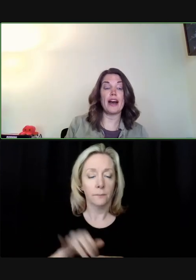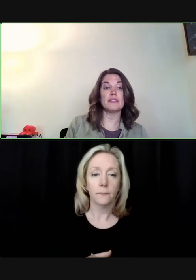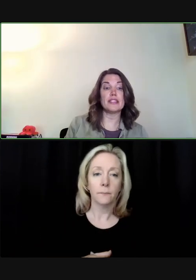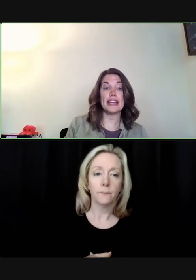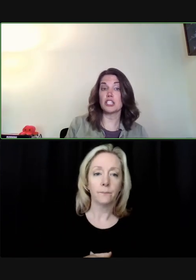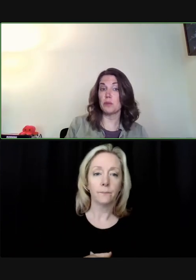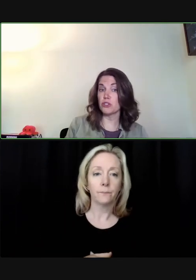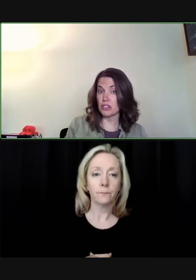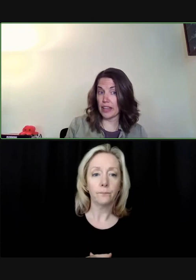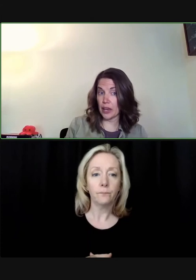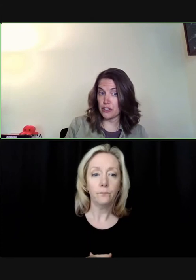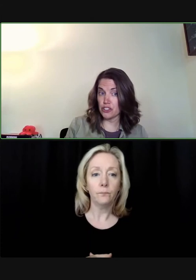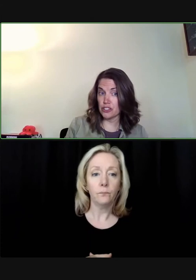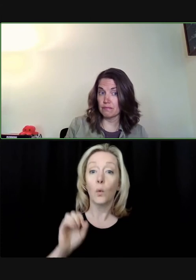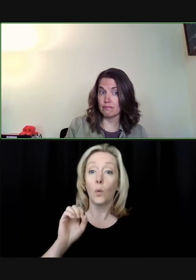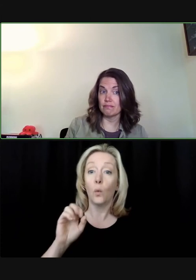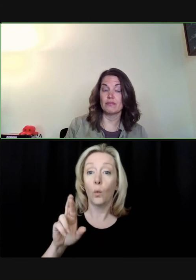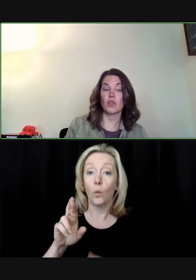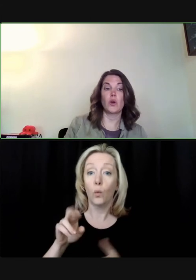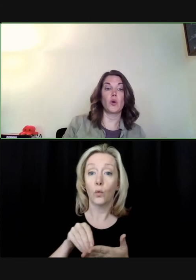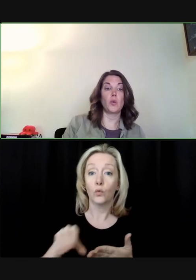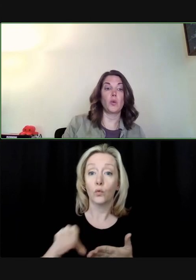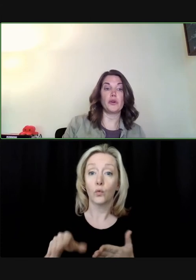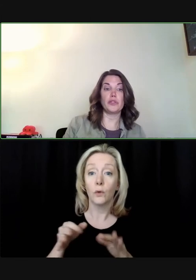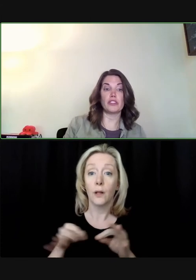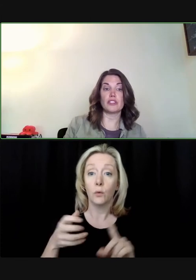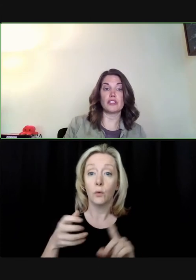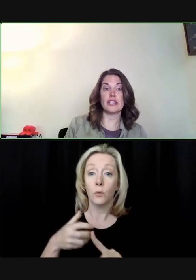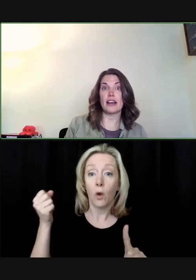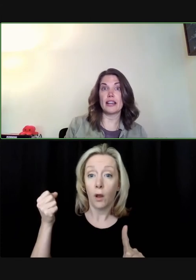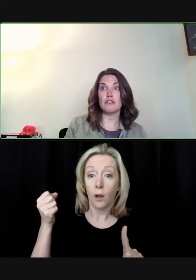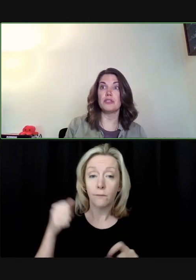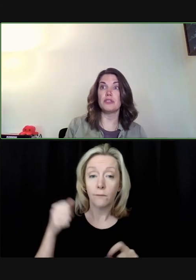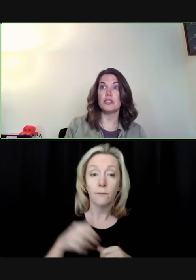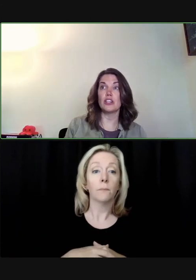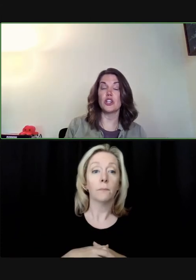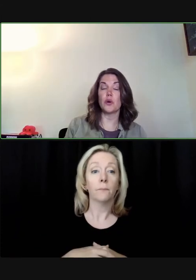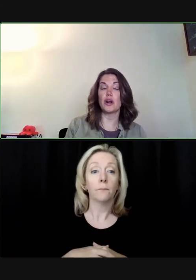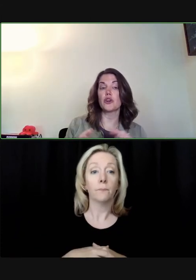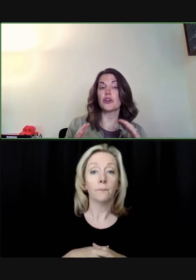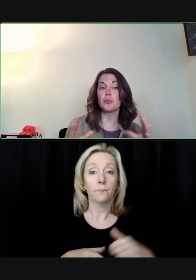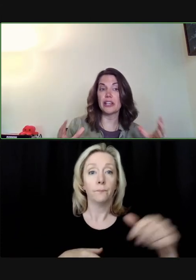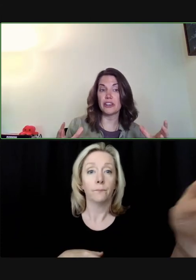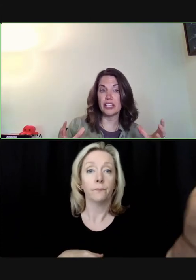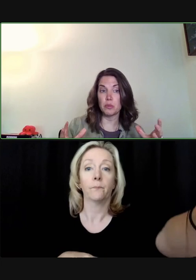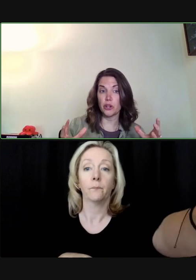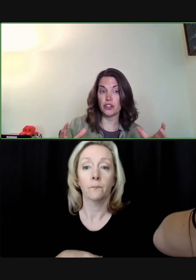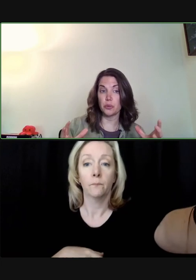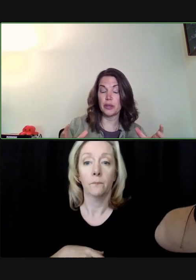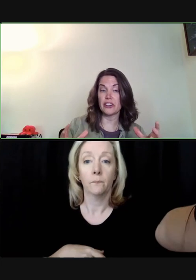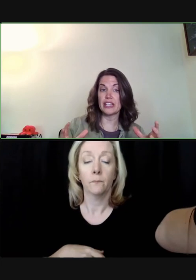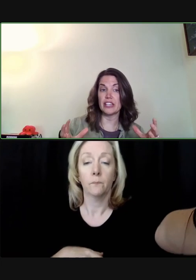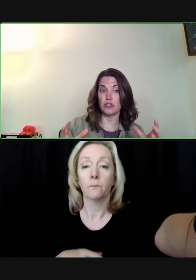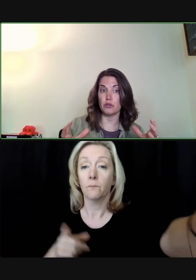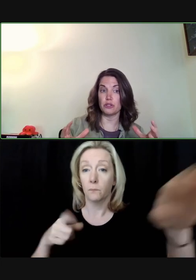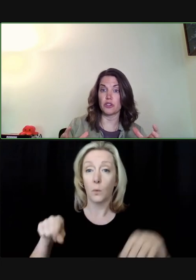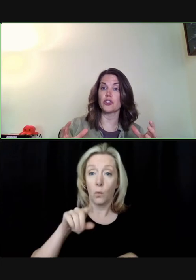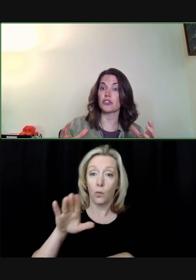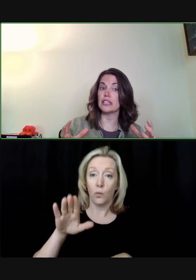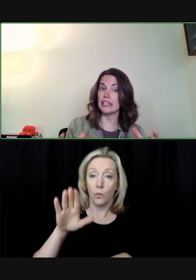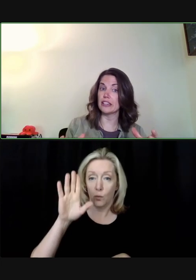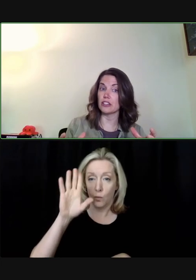Students who have late exposure to language. We know that there is a kind of, a more critical period